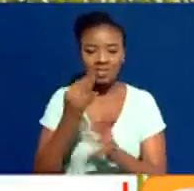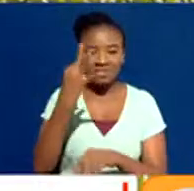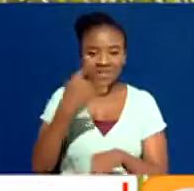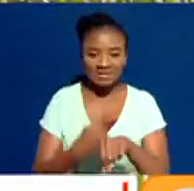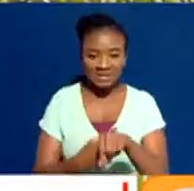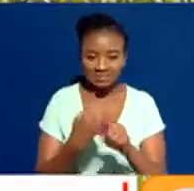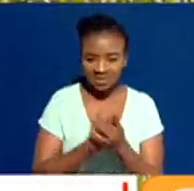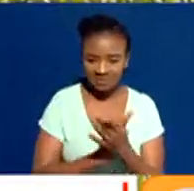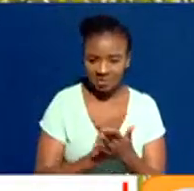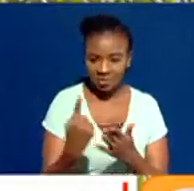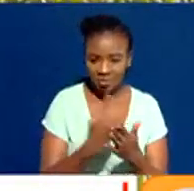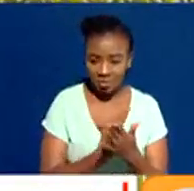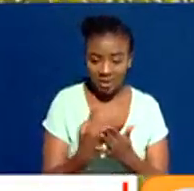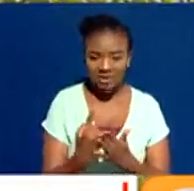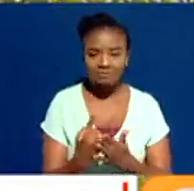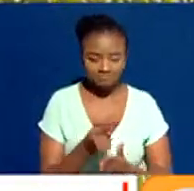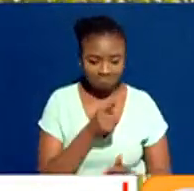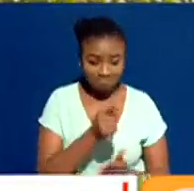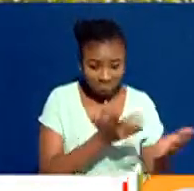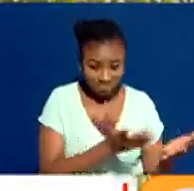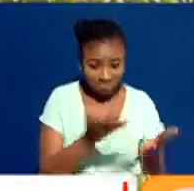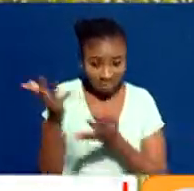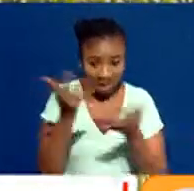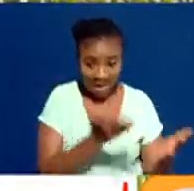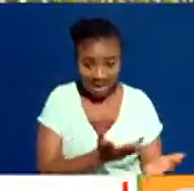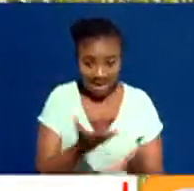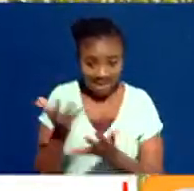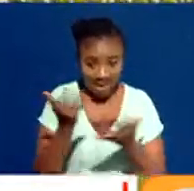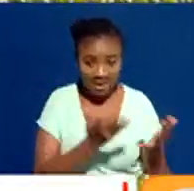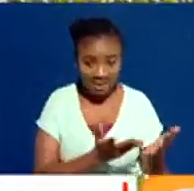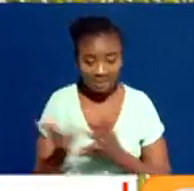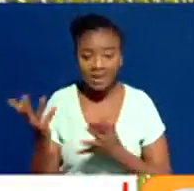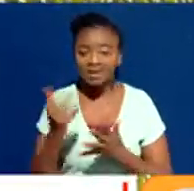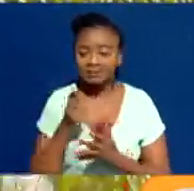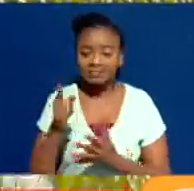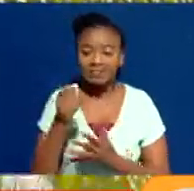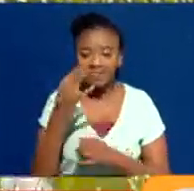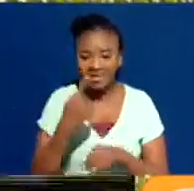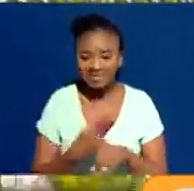kwamba hiyo itakuwa imepatia sio tu biashara